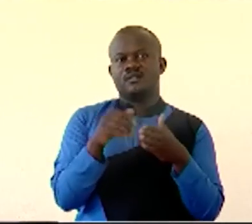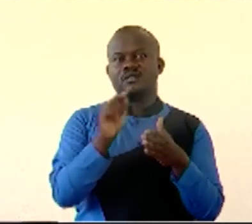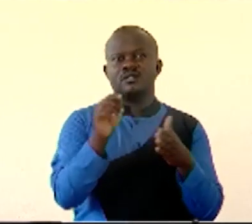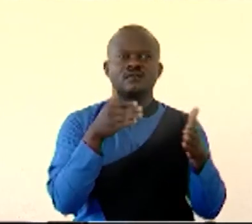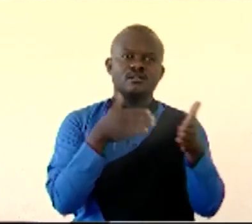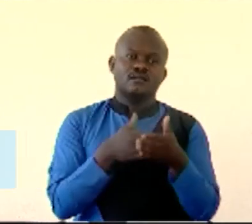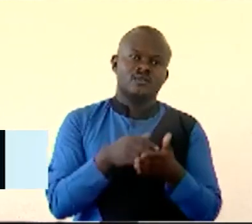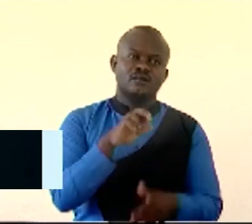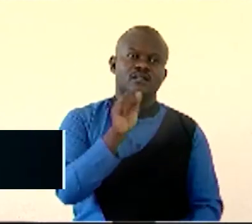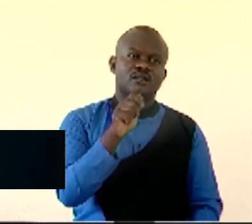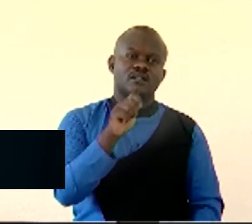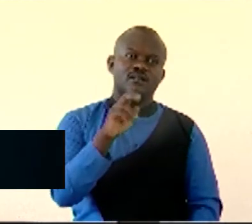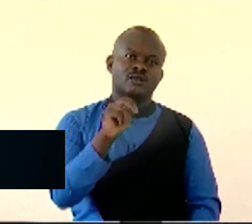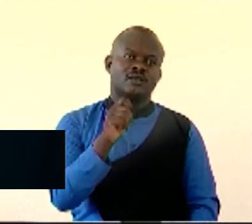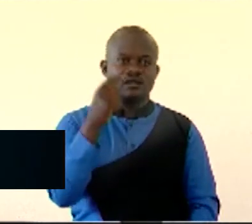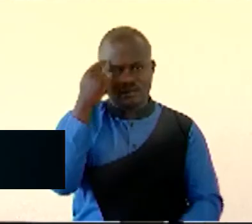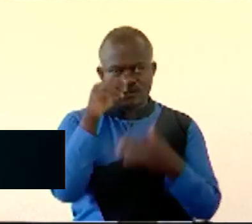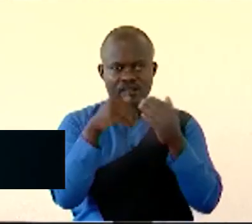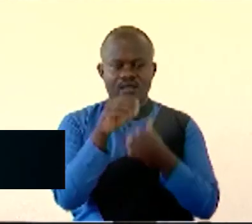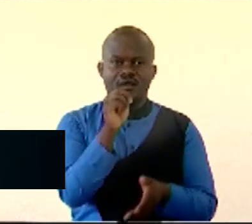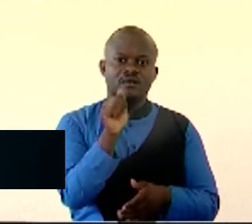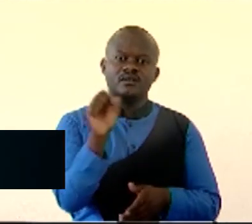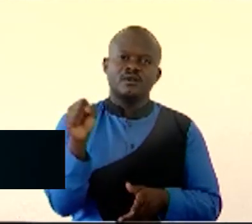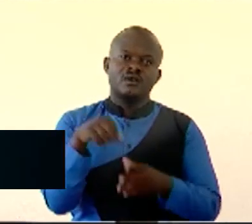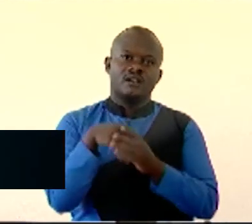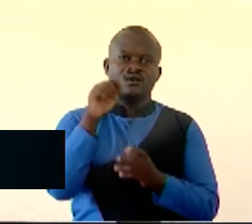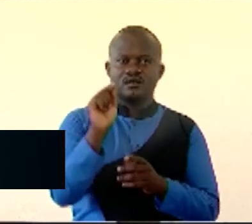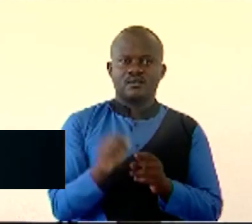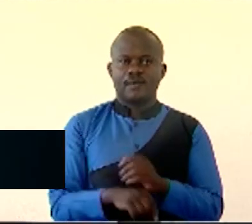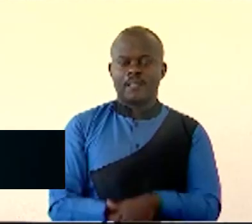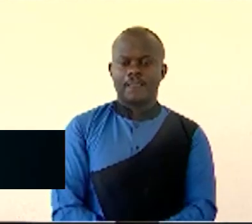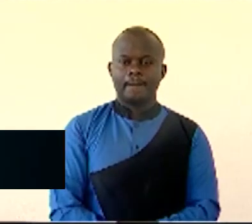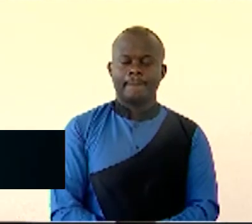limiting reagent, and for the mass, you can substitute